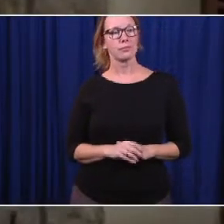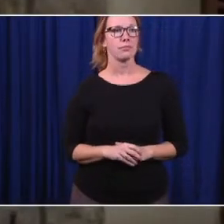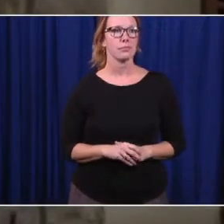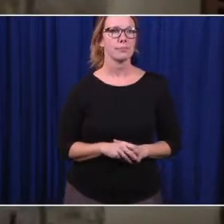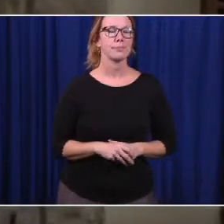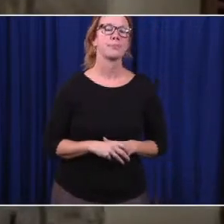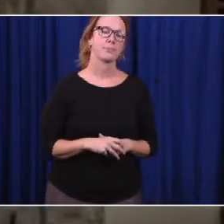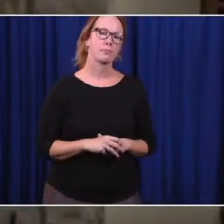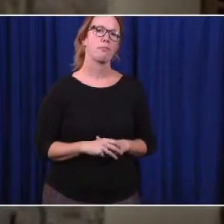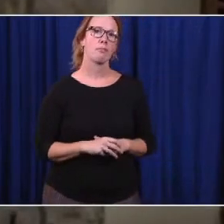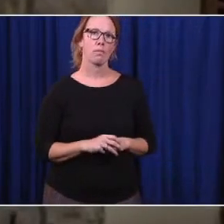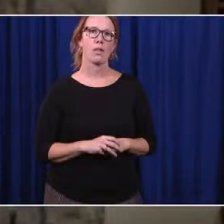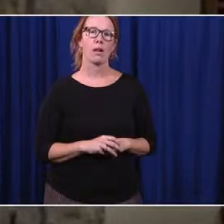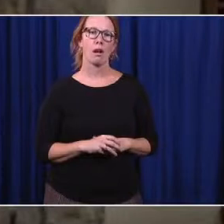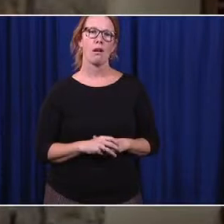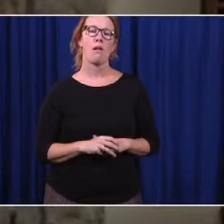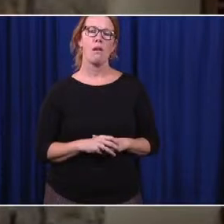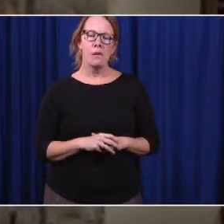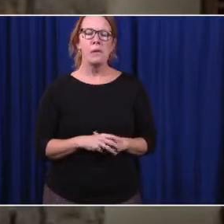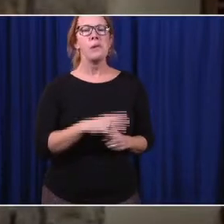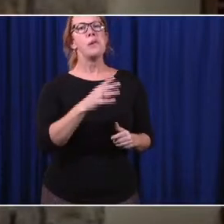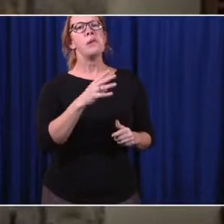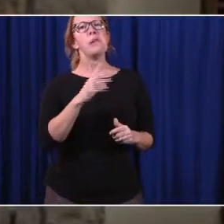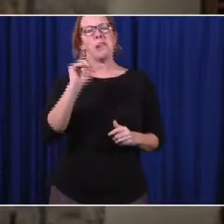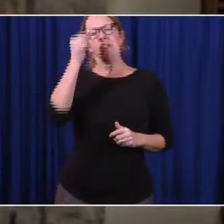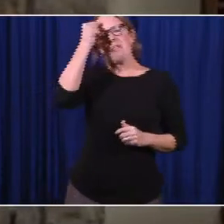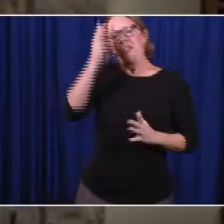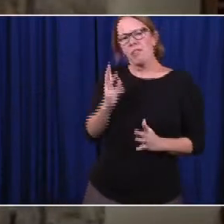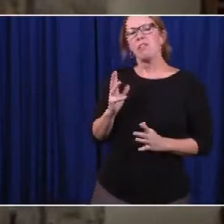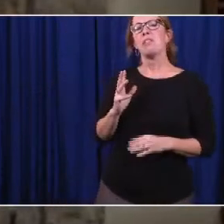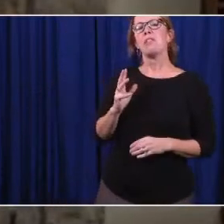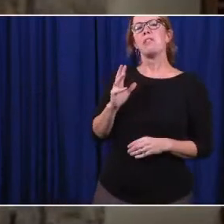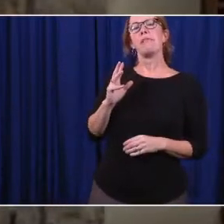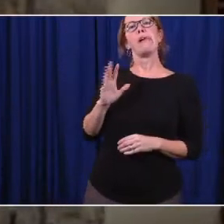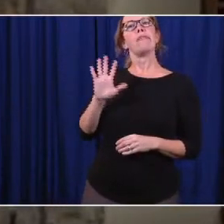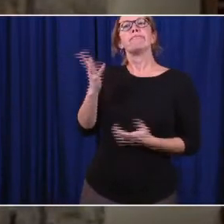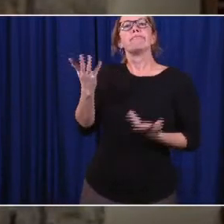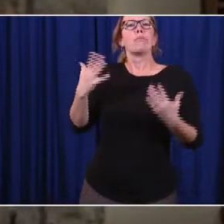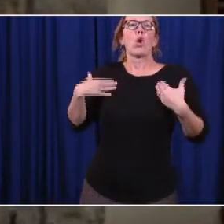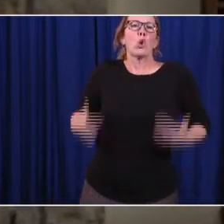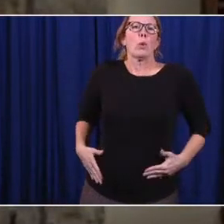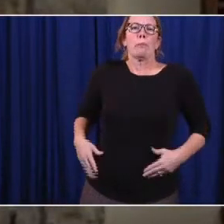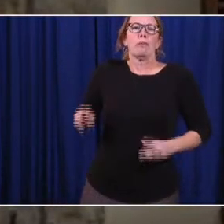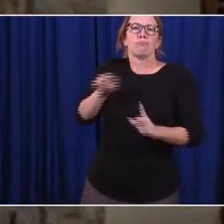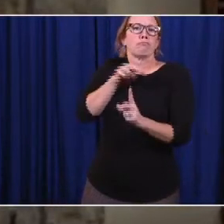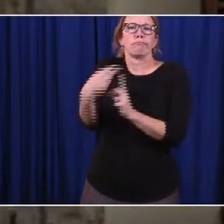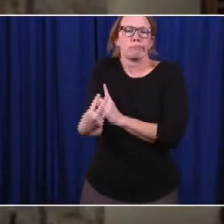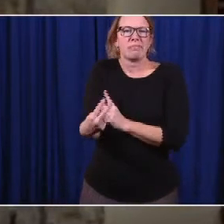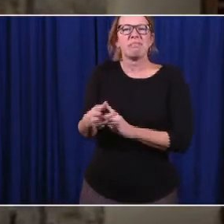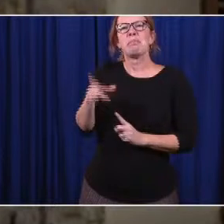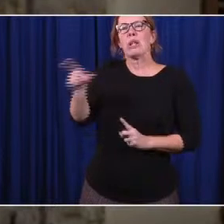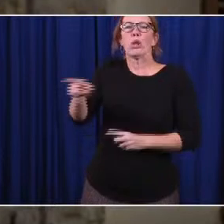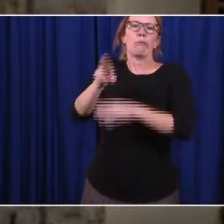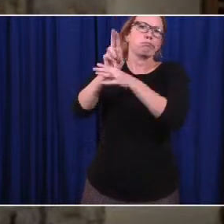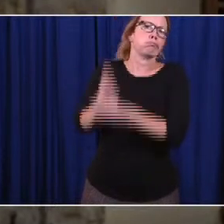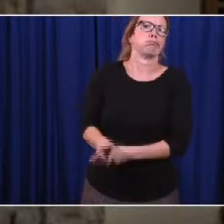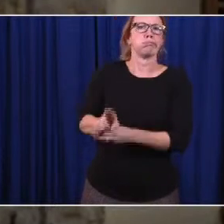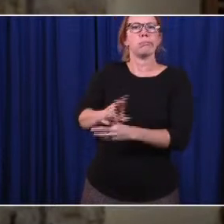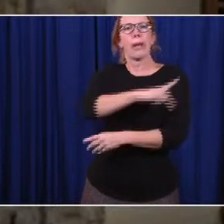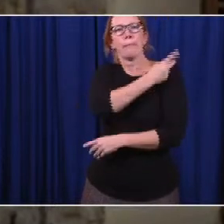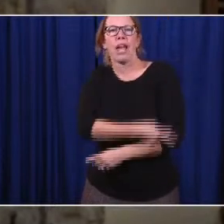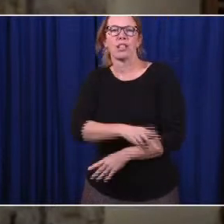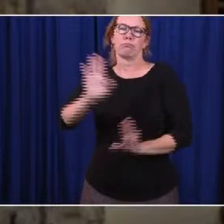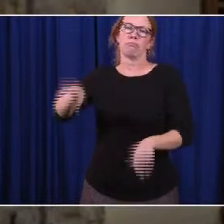Tell us a little bit about, from a kind of a human point of view. I mean, you're used to dealing with patients,